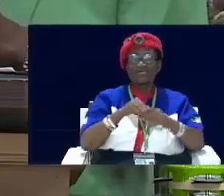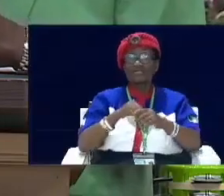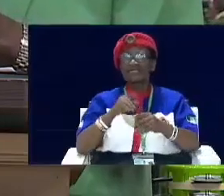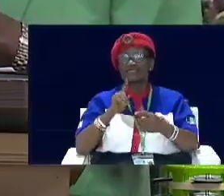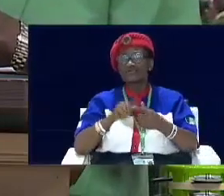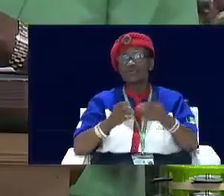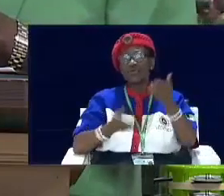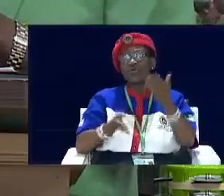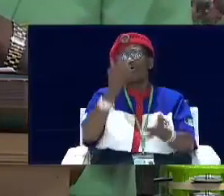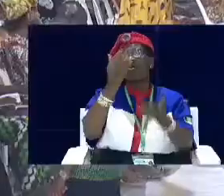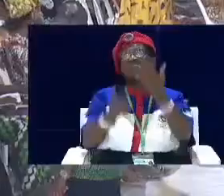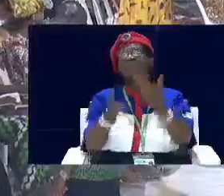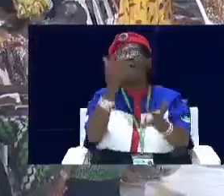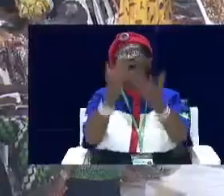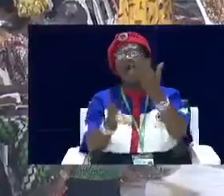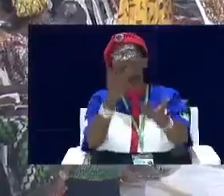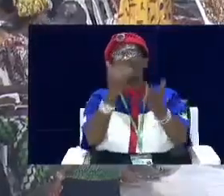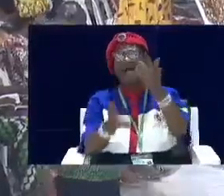Amen.